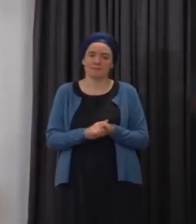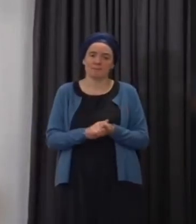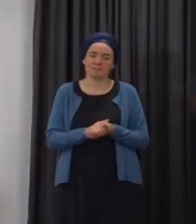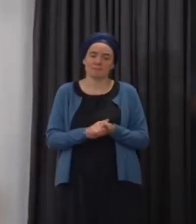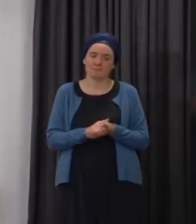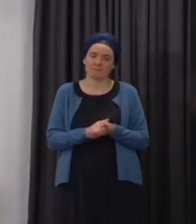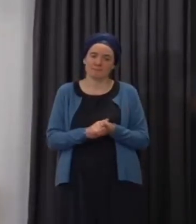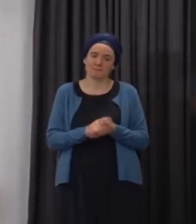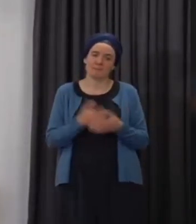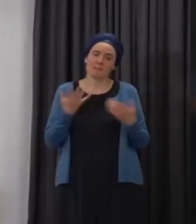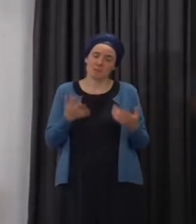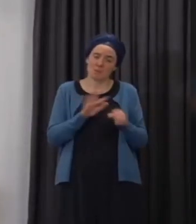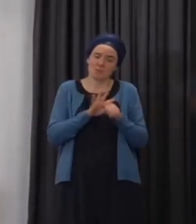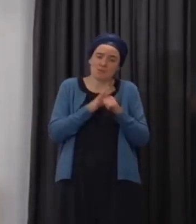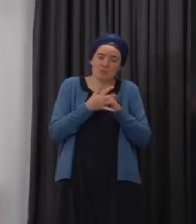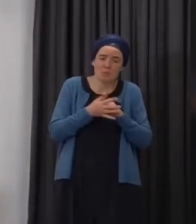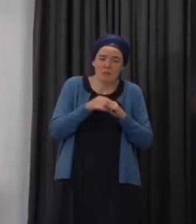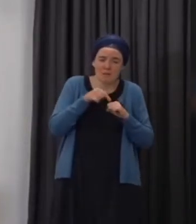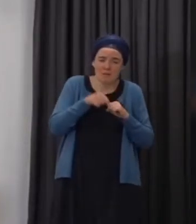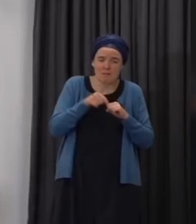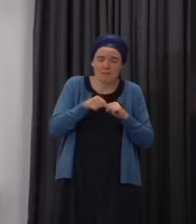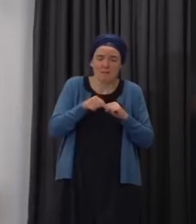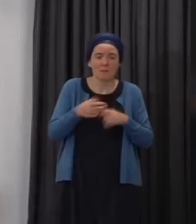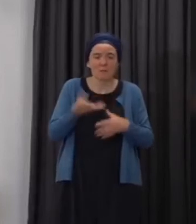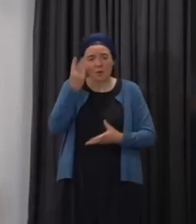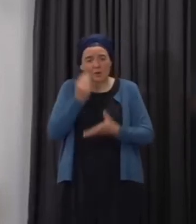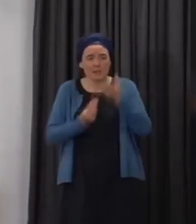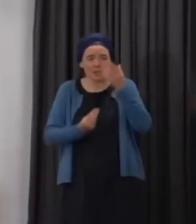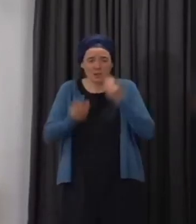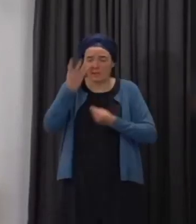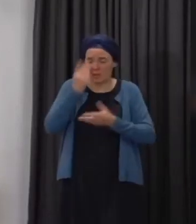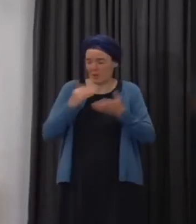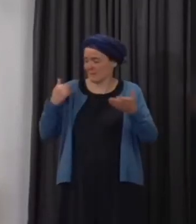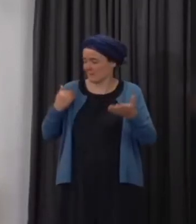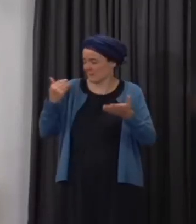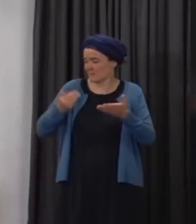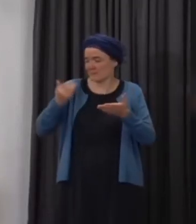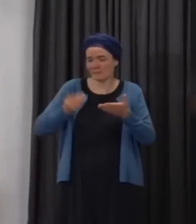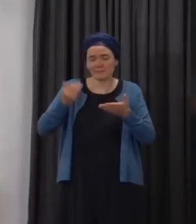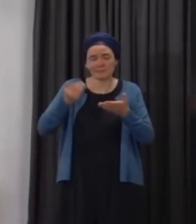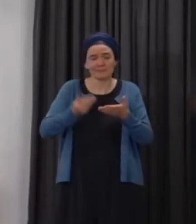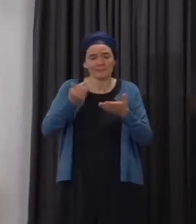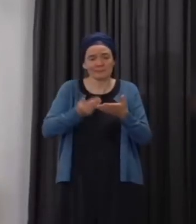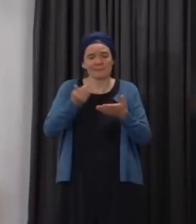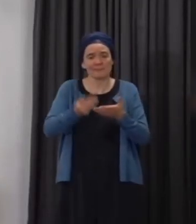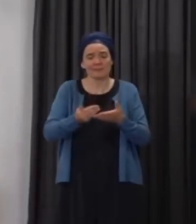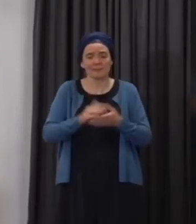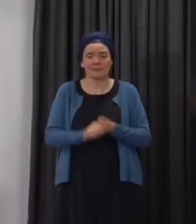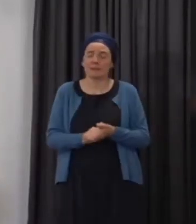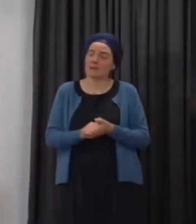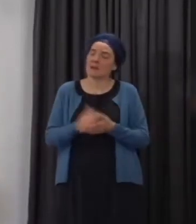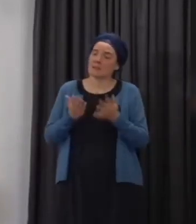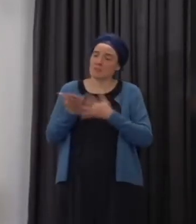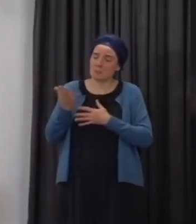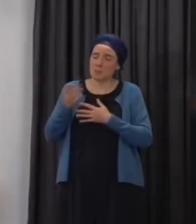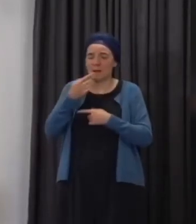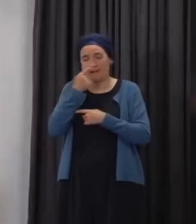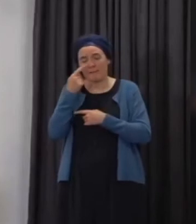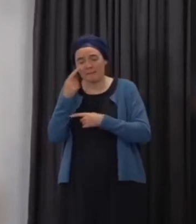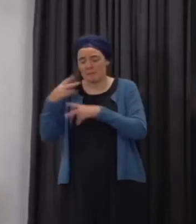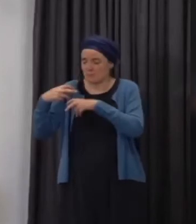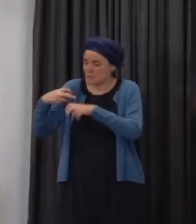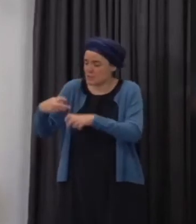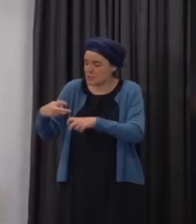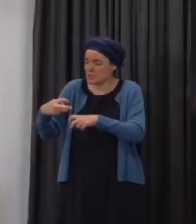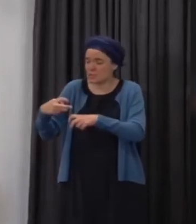coronavirus 6 weeks or even 3 months ago. And as the evidence base changes, it's really important that we are prepared to change the choices